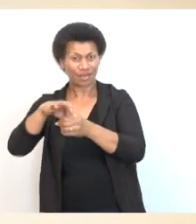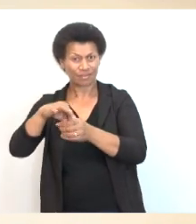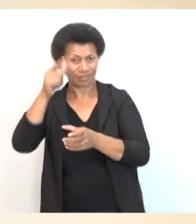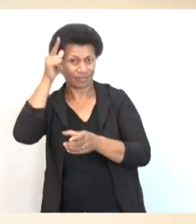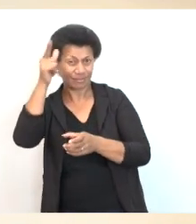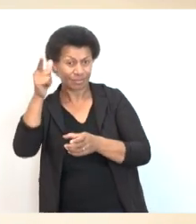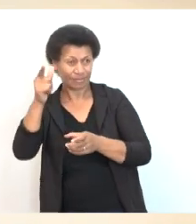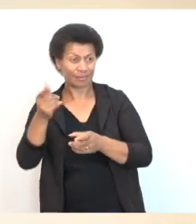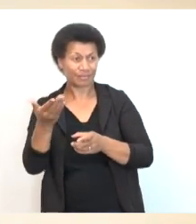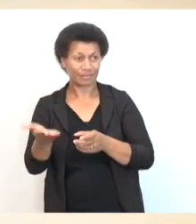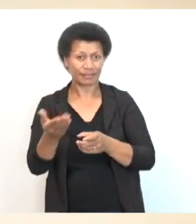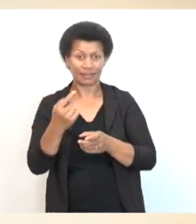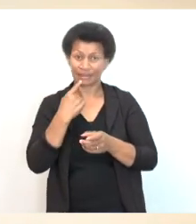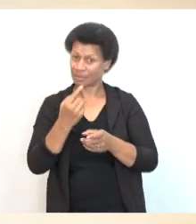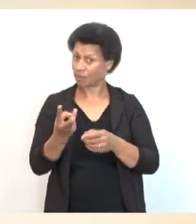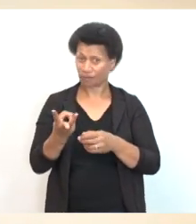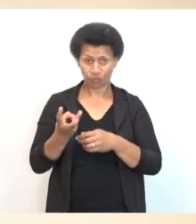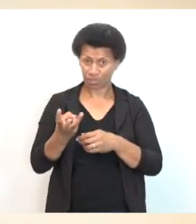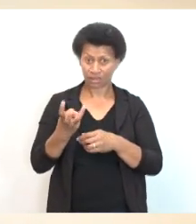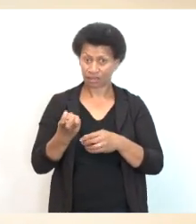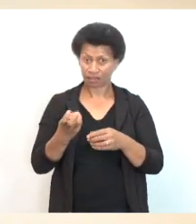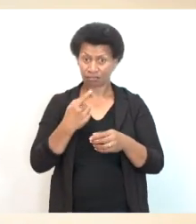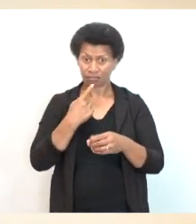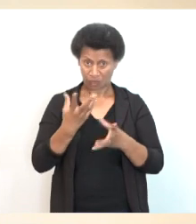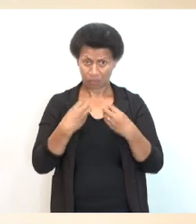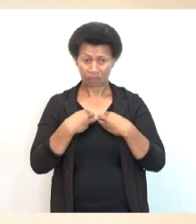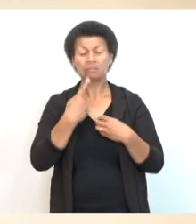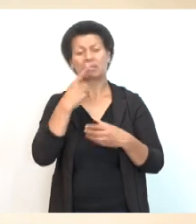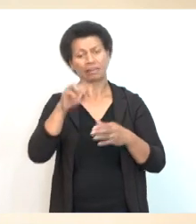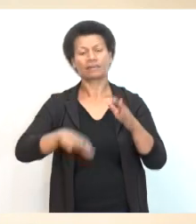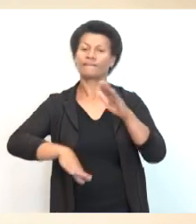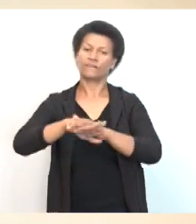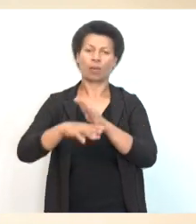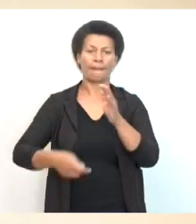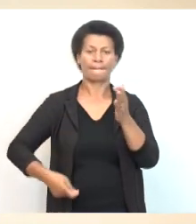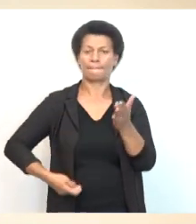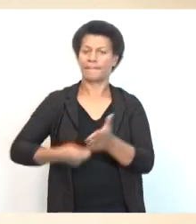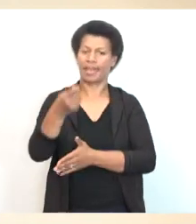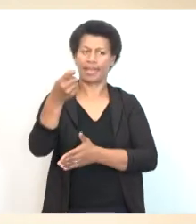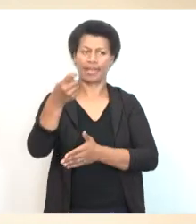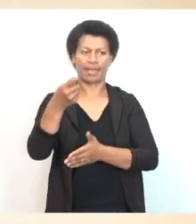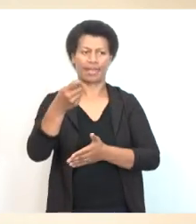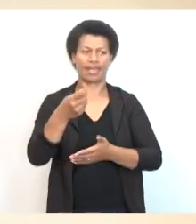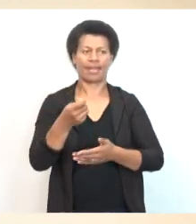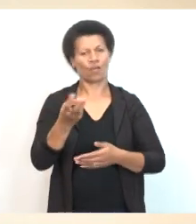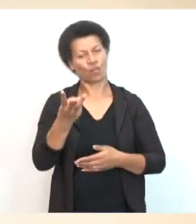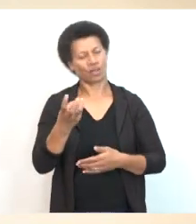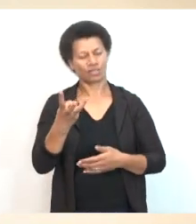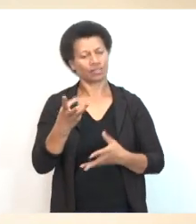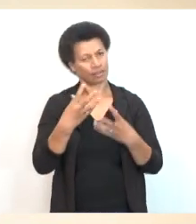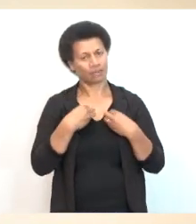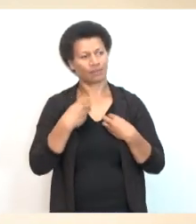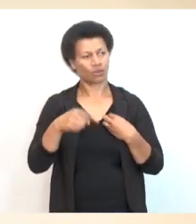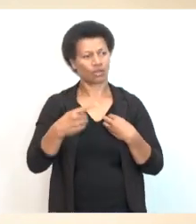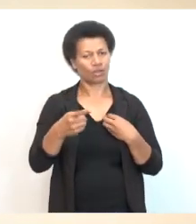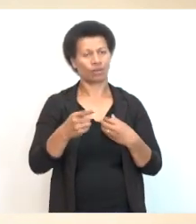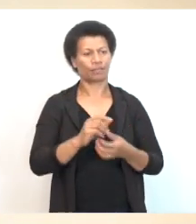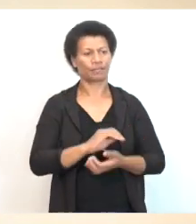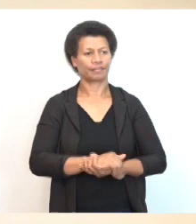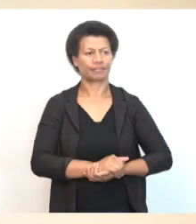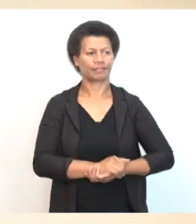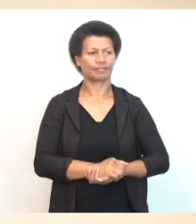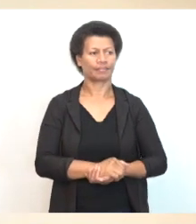any report against the Fiji Corrections of Commissioner? I can confirm that. I can also confirm